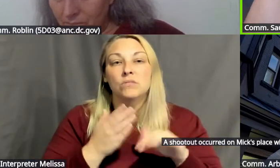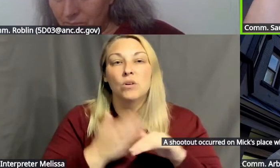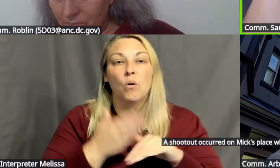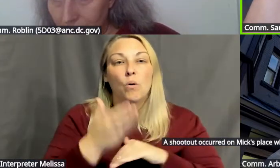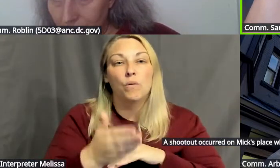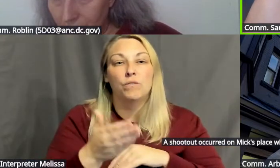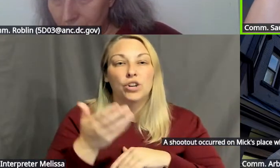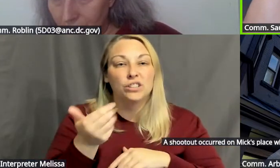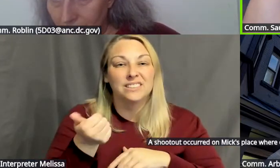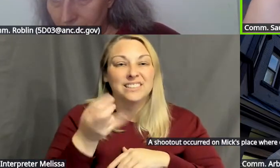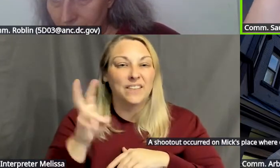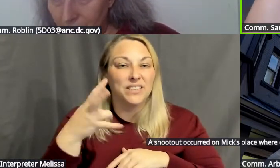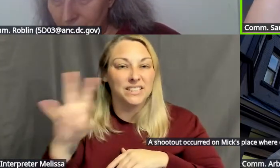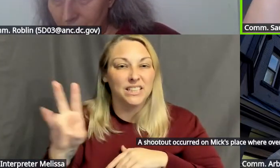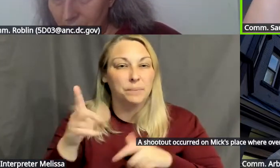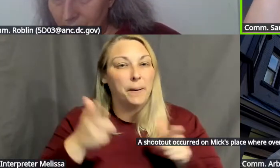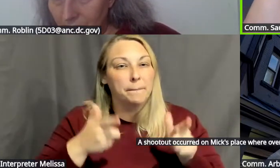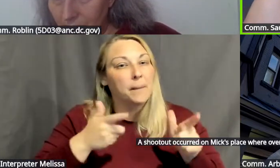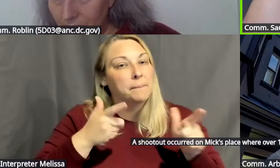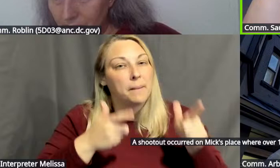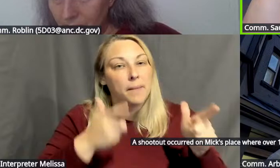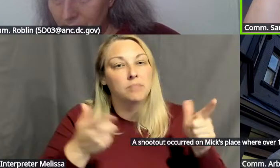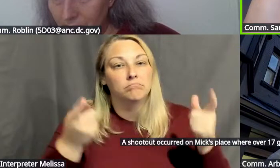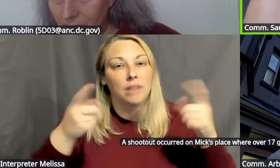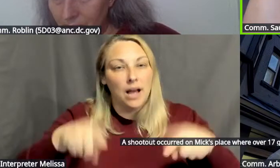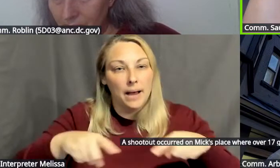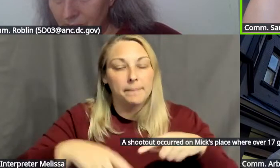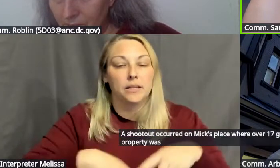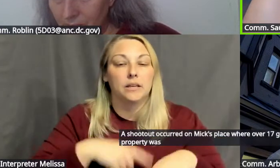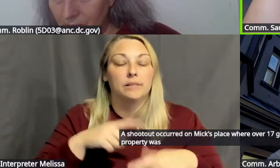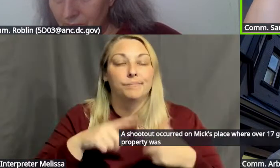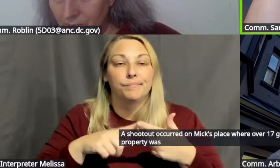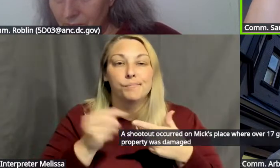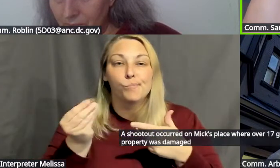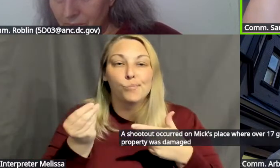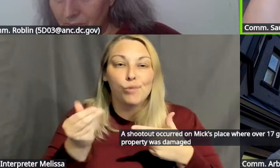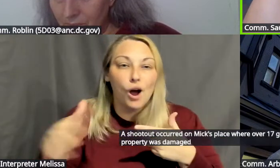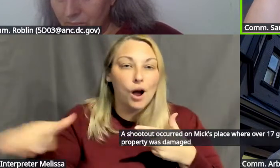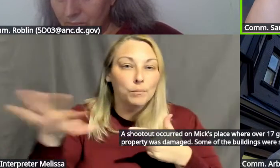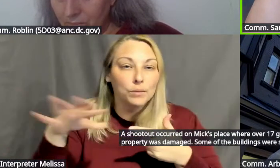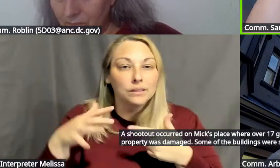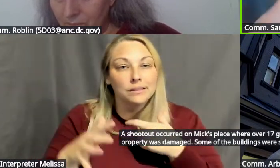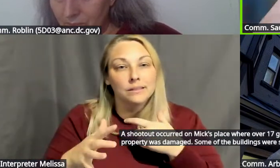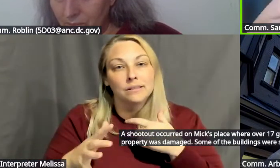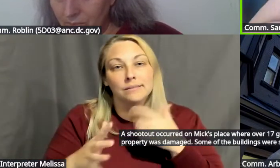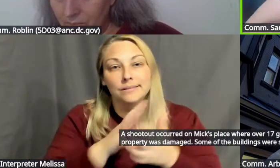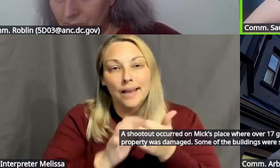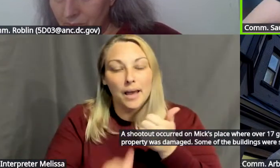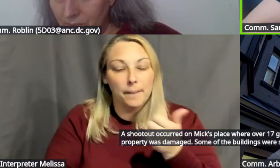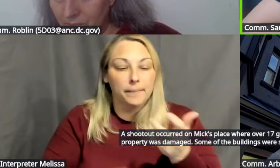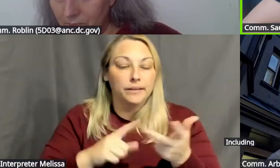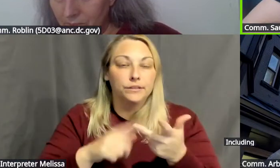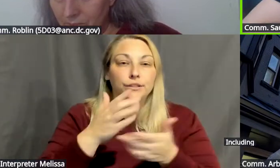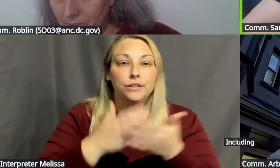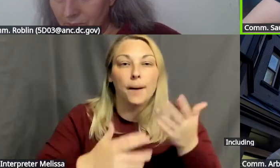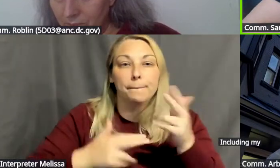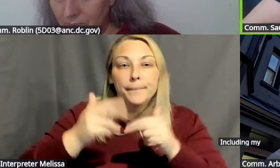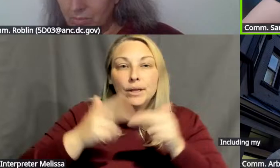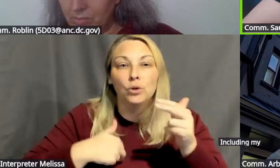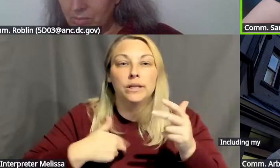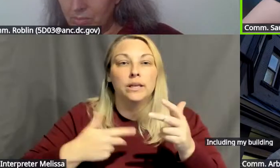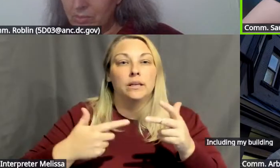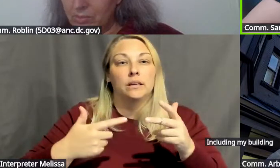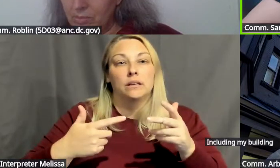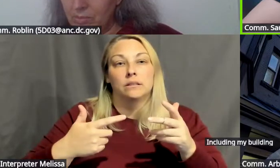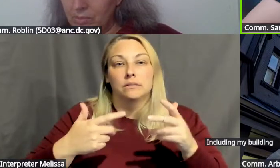gunshots rung out. Some property was damaged. Some of the buildings were shot up, including my building, and